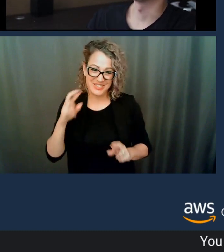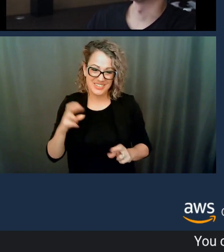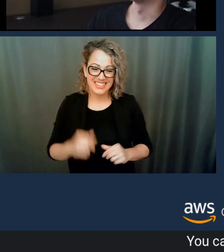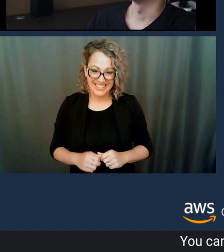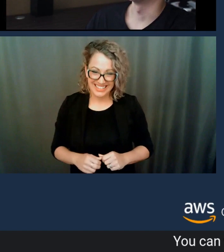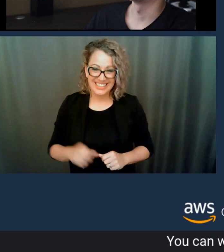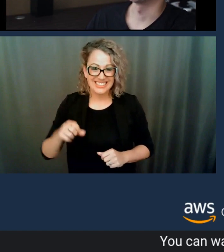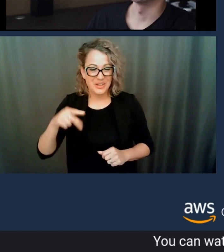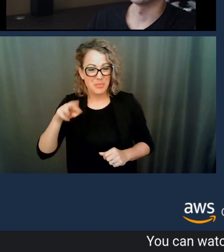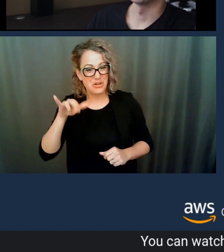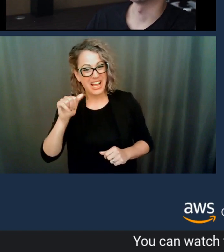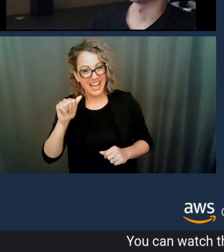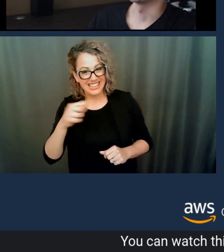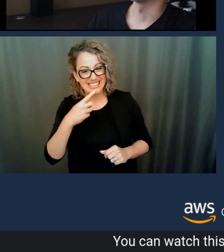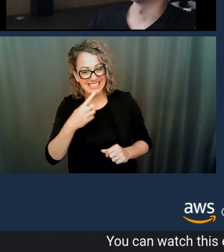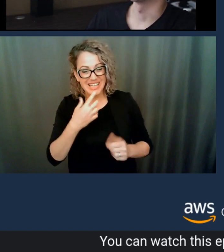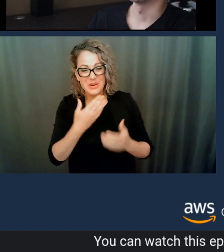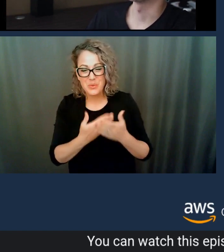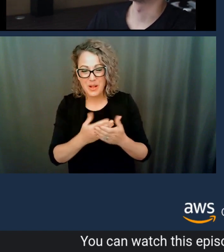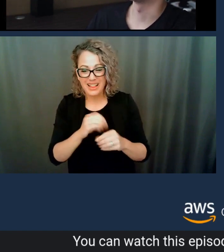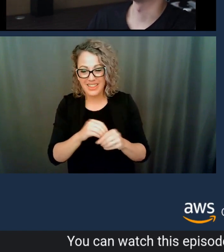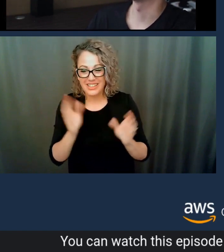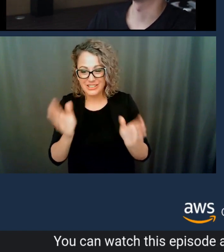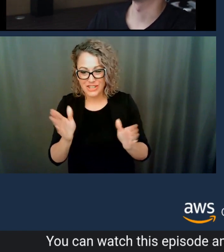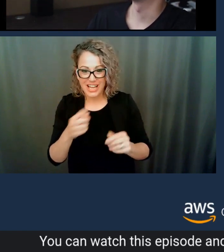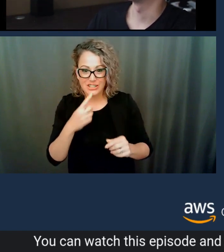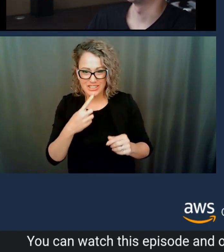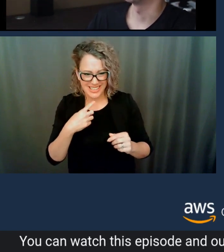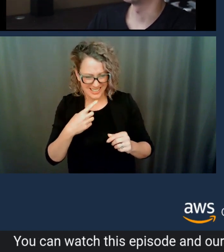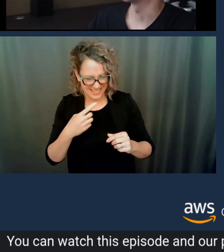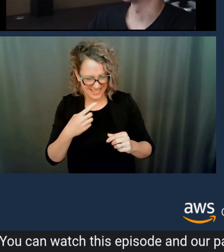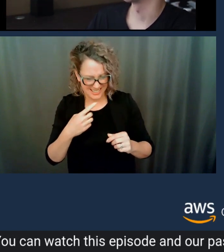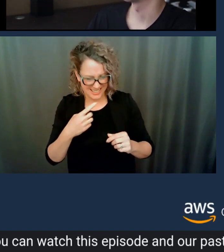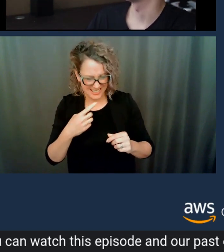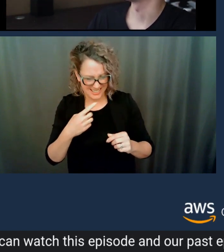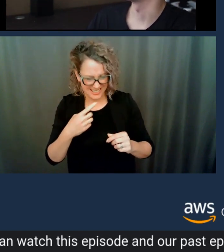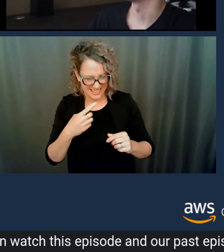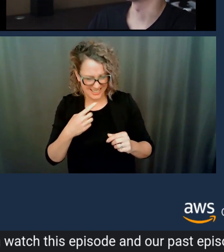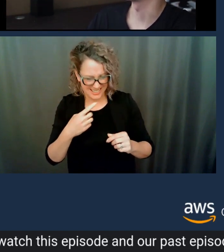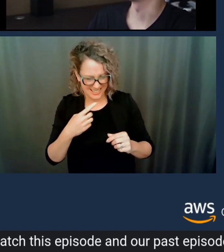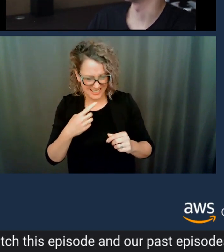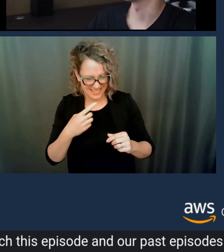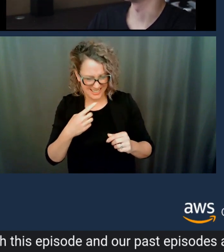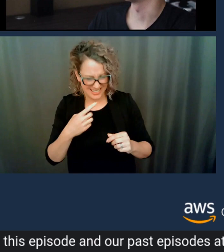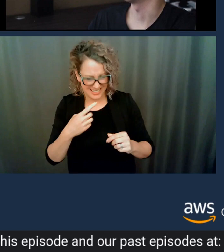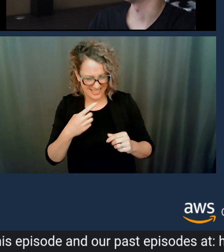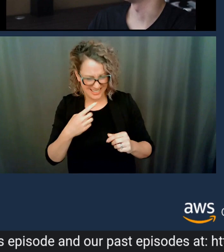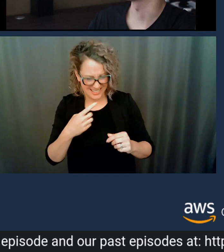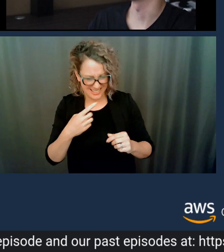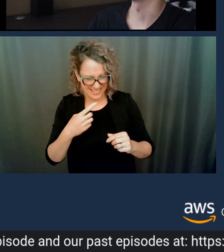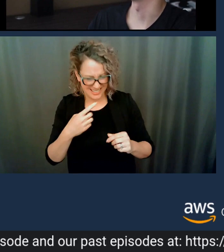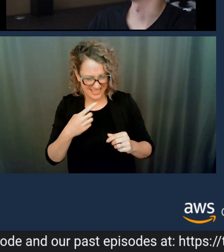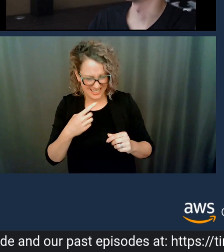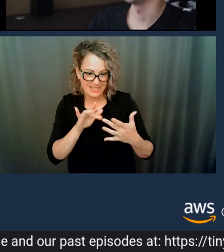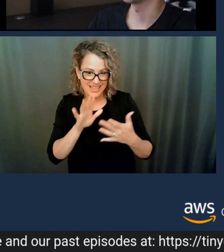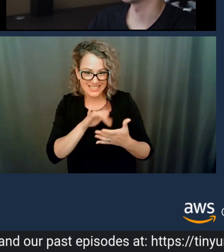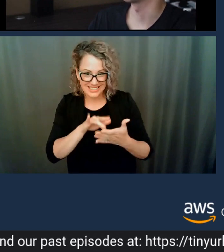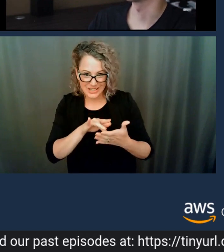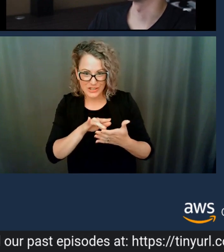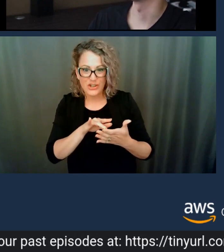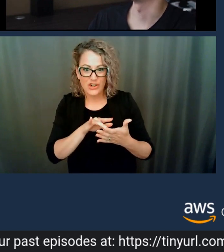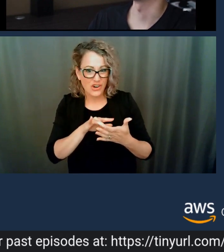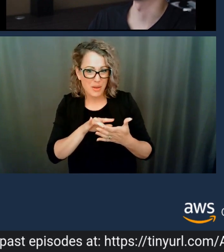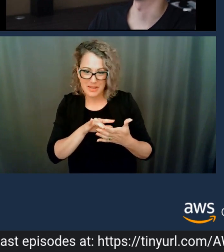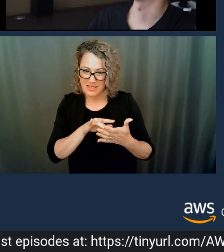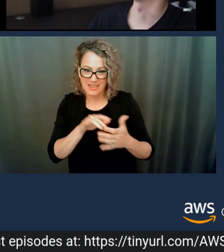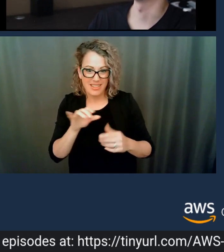think Priya said it well in chat. Time to try these features for your contact center. These are, Satish, correct me if